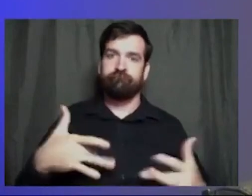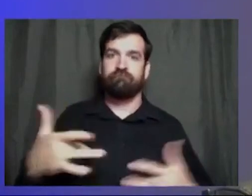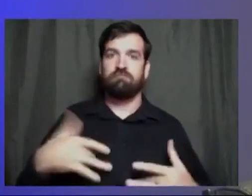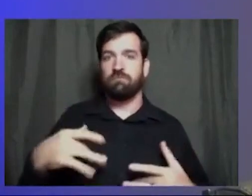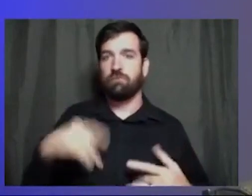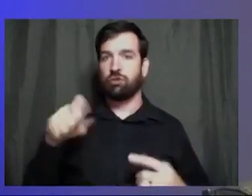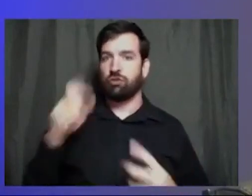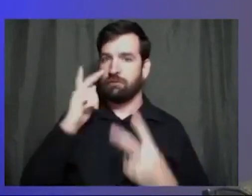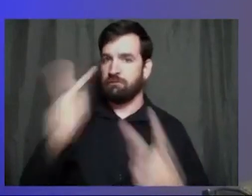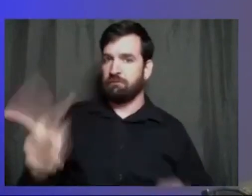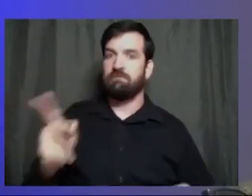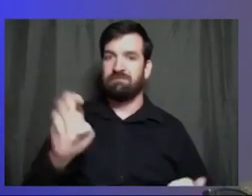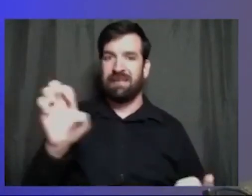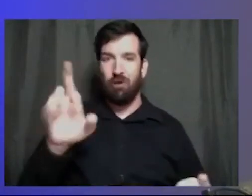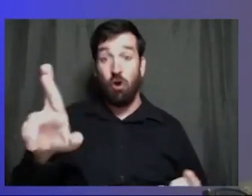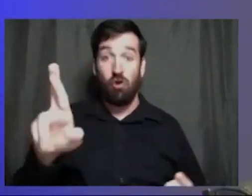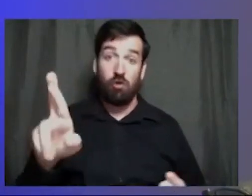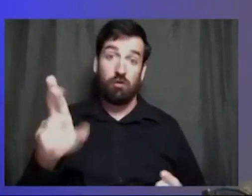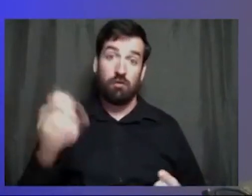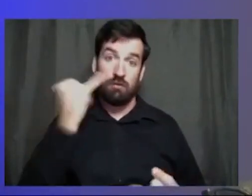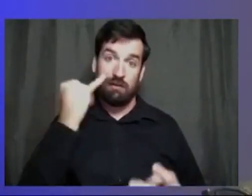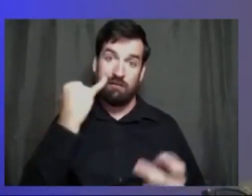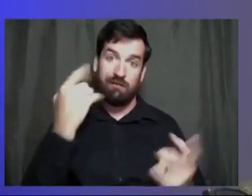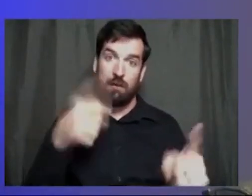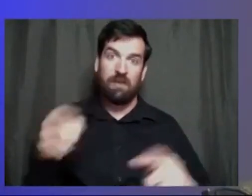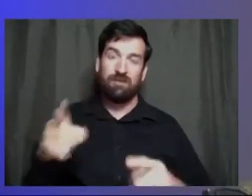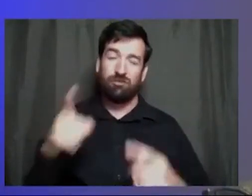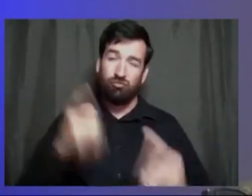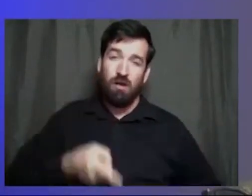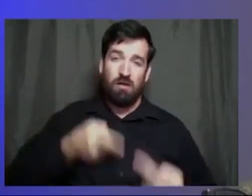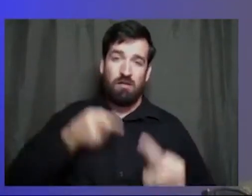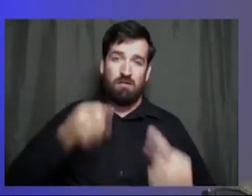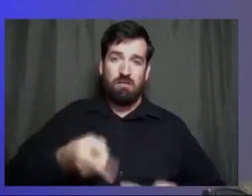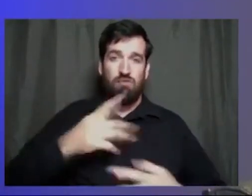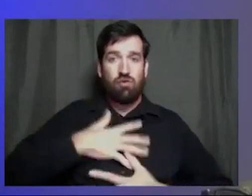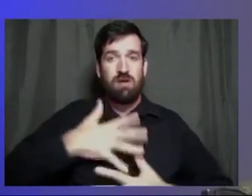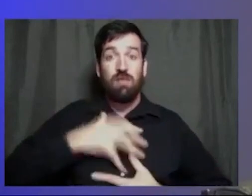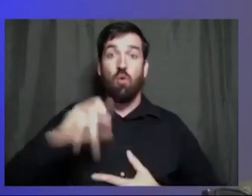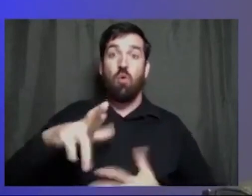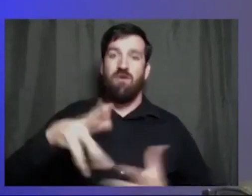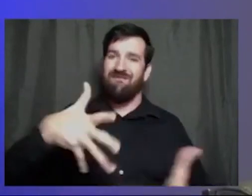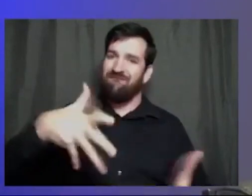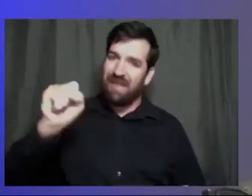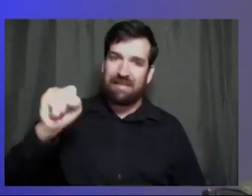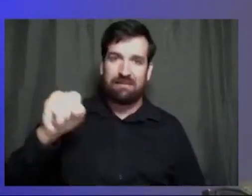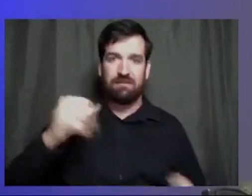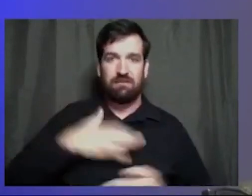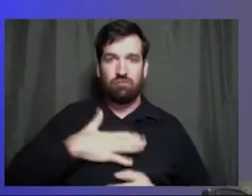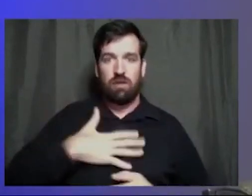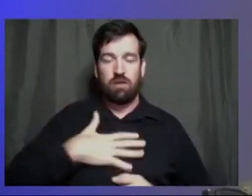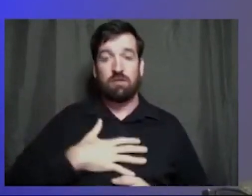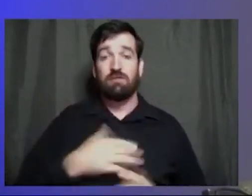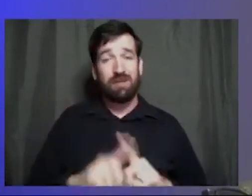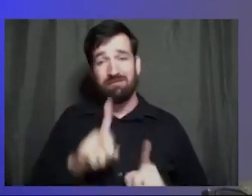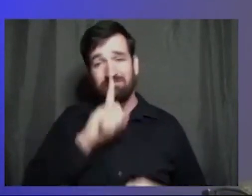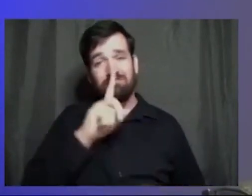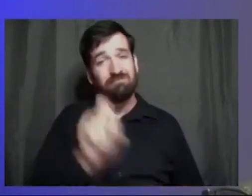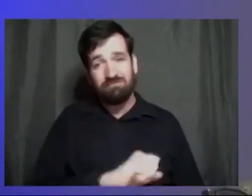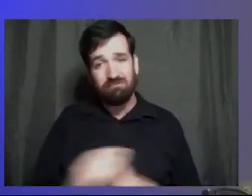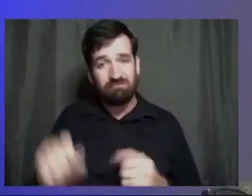or going to an ER if your child is really struggling to breathe or breathing really fast. But, in reality, the rest of this